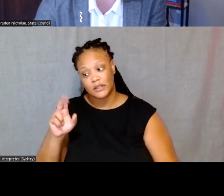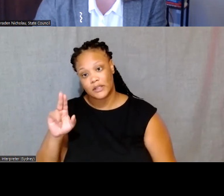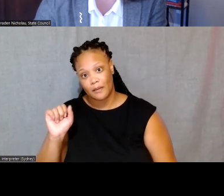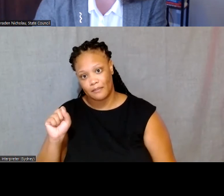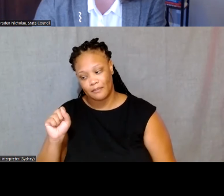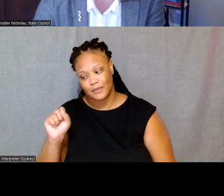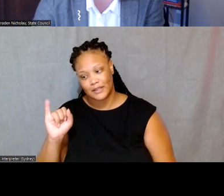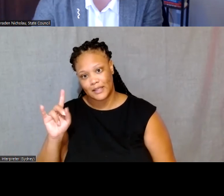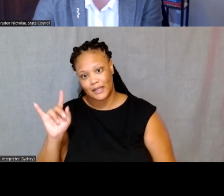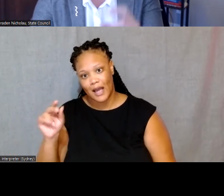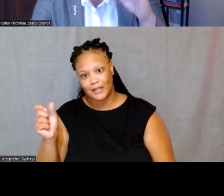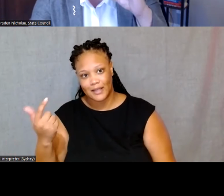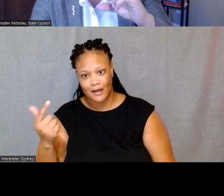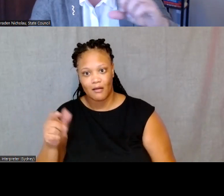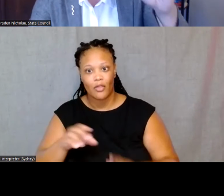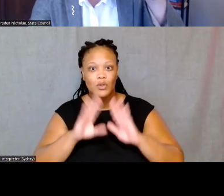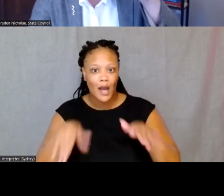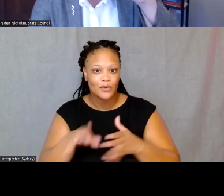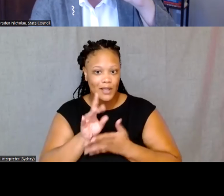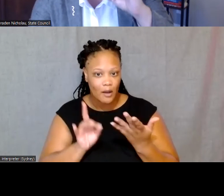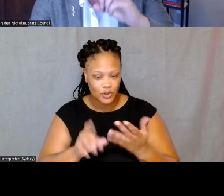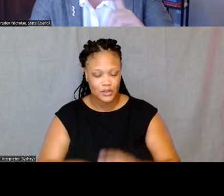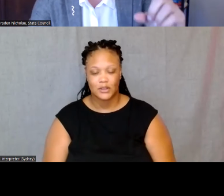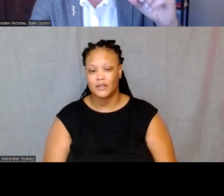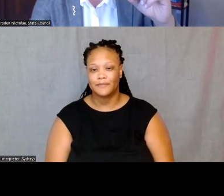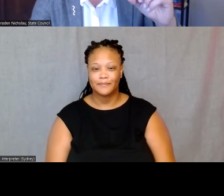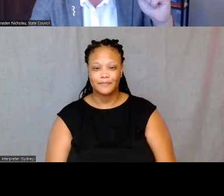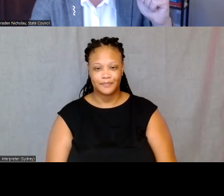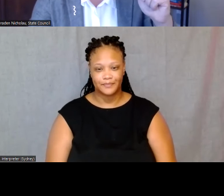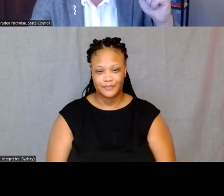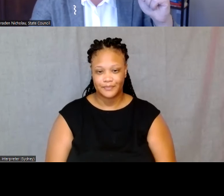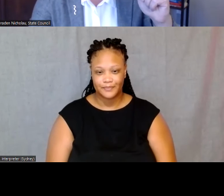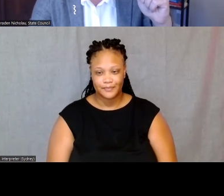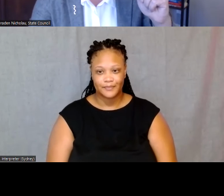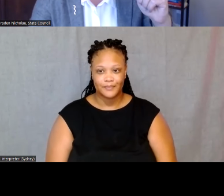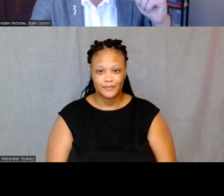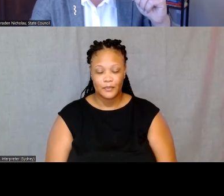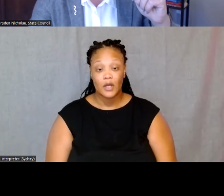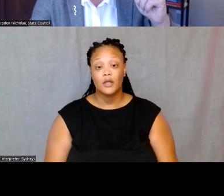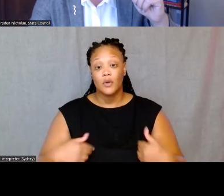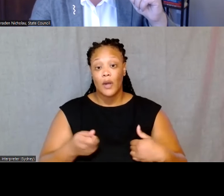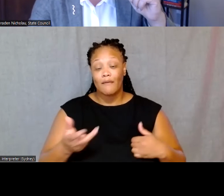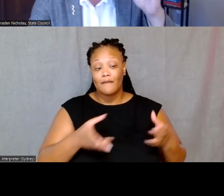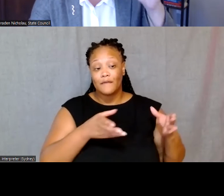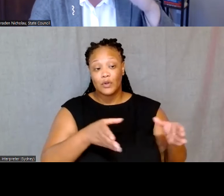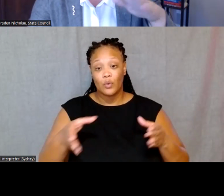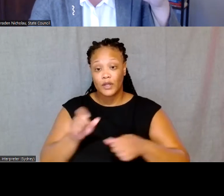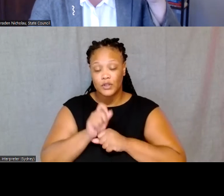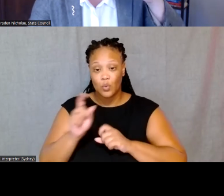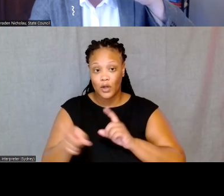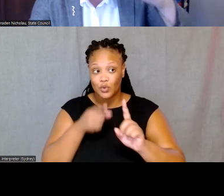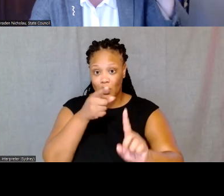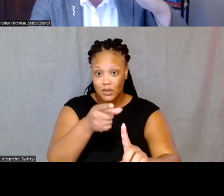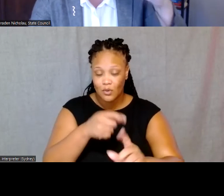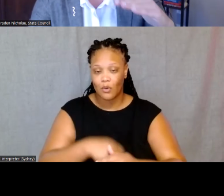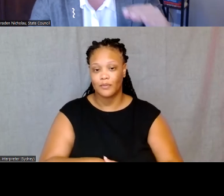And so there's a couple of ways that we work towards this with our housing priorities. One is